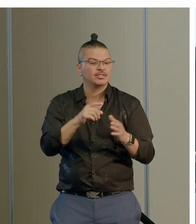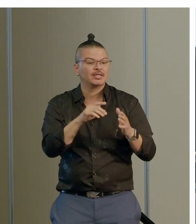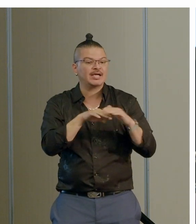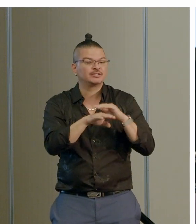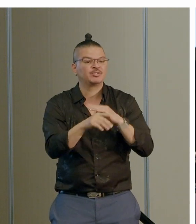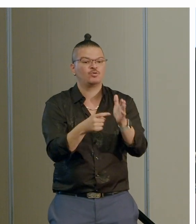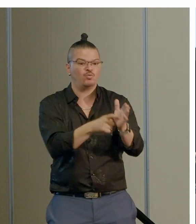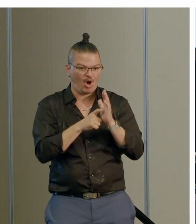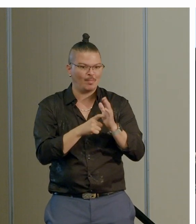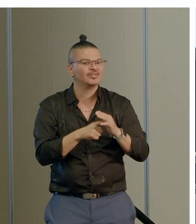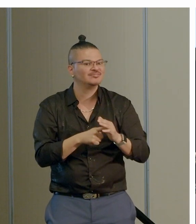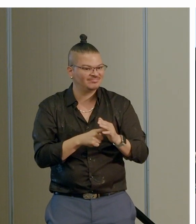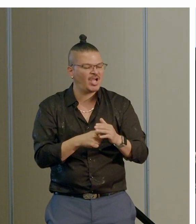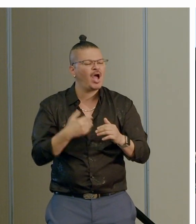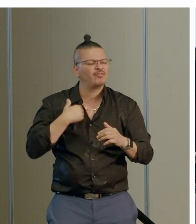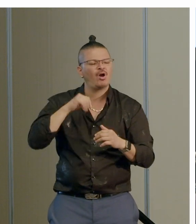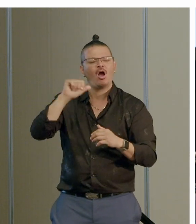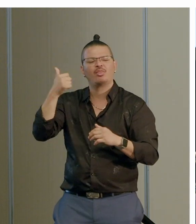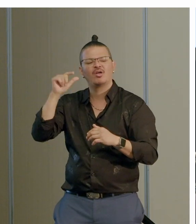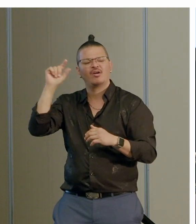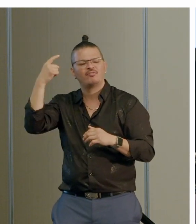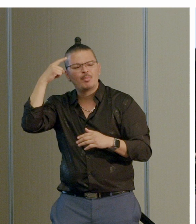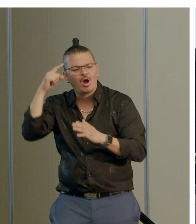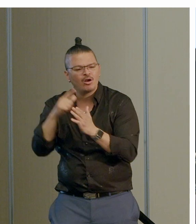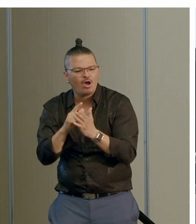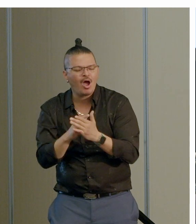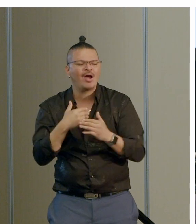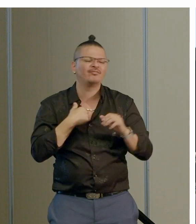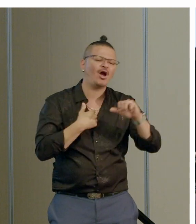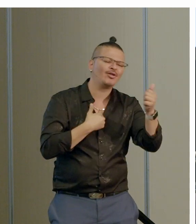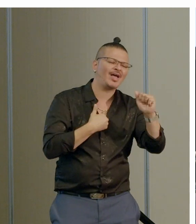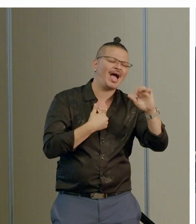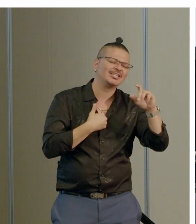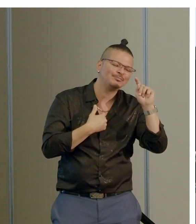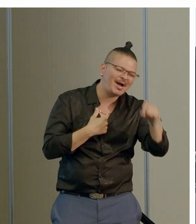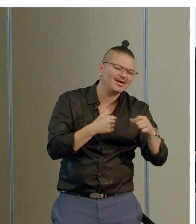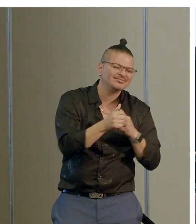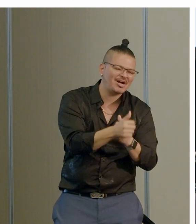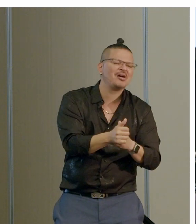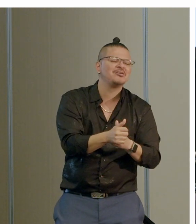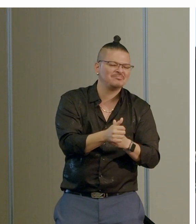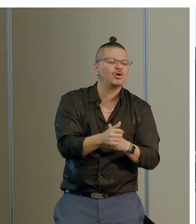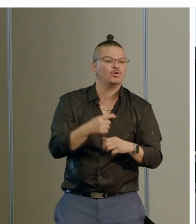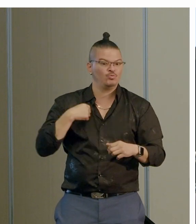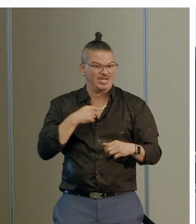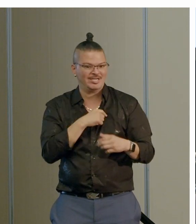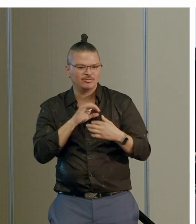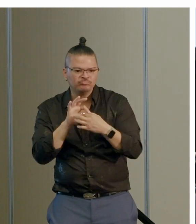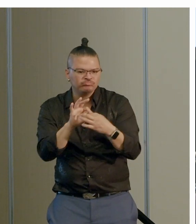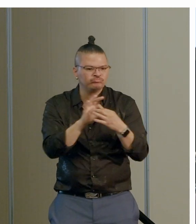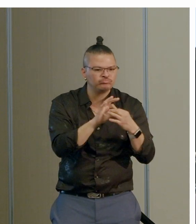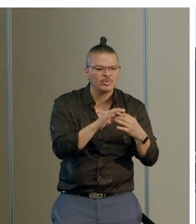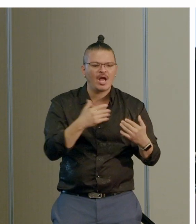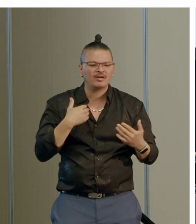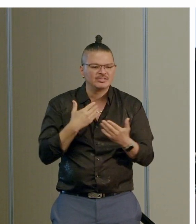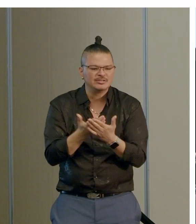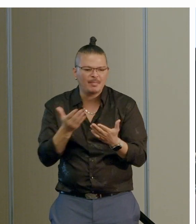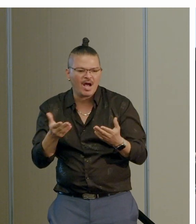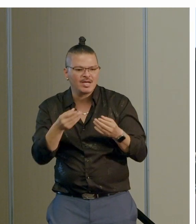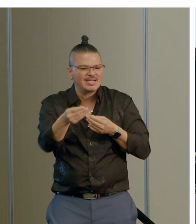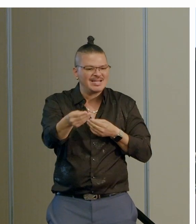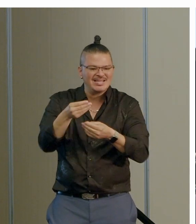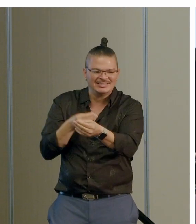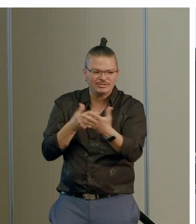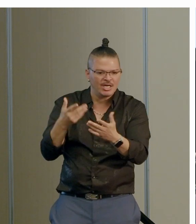laws and acts and things that we need to follow as well too, so it's related to supply chain and security and trade act agreement,